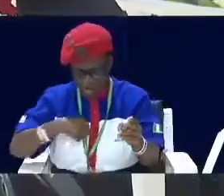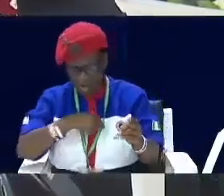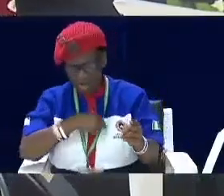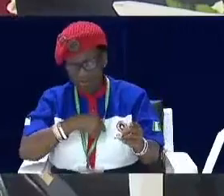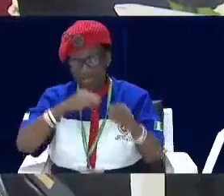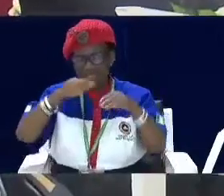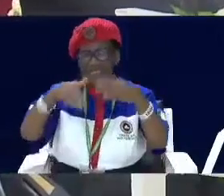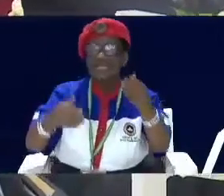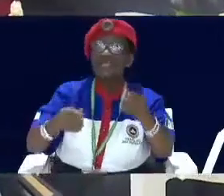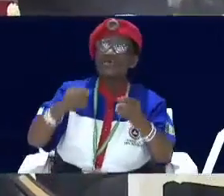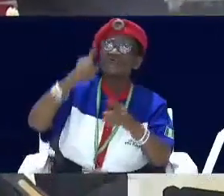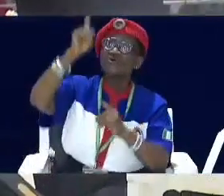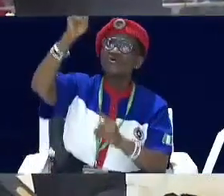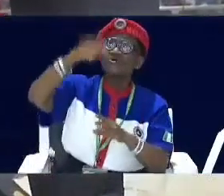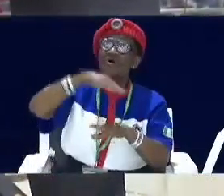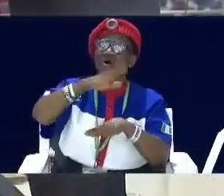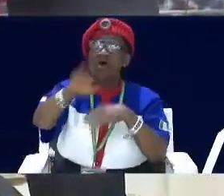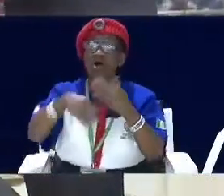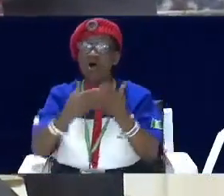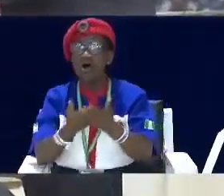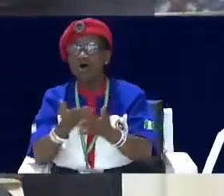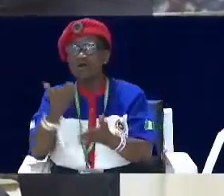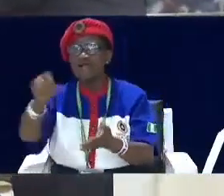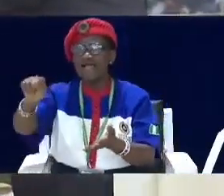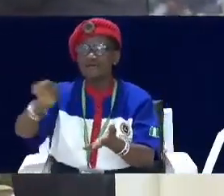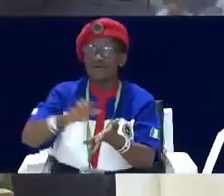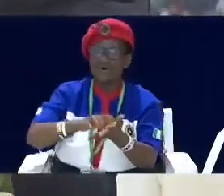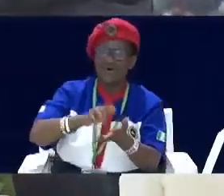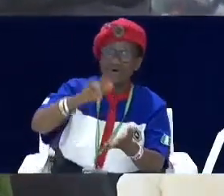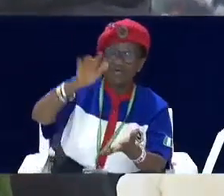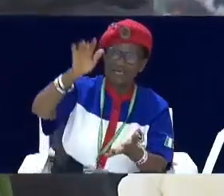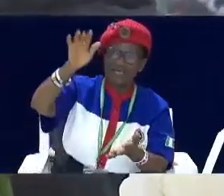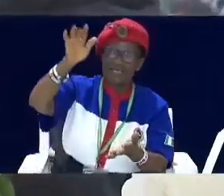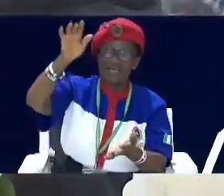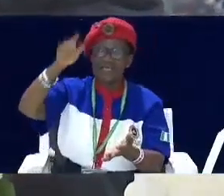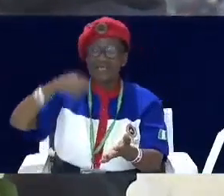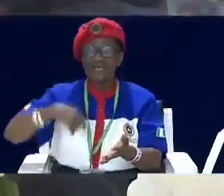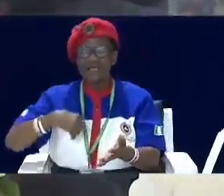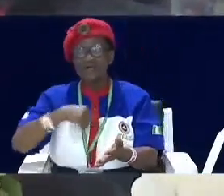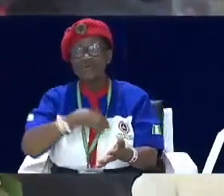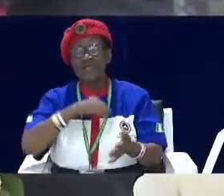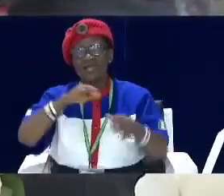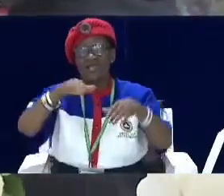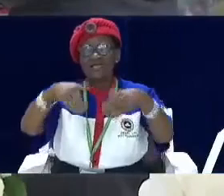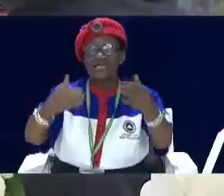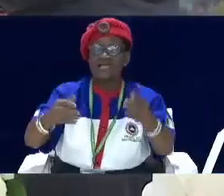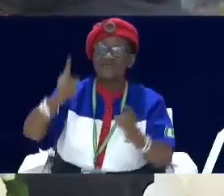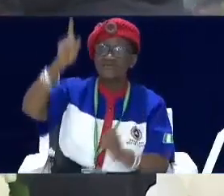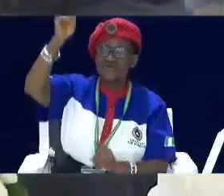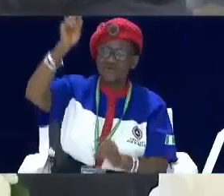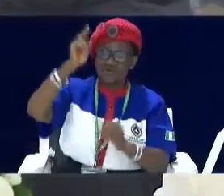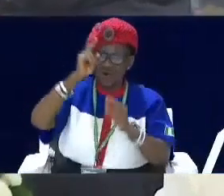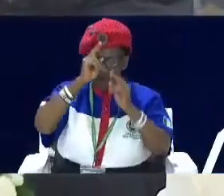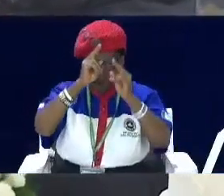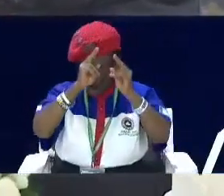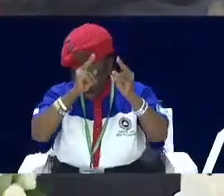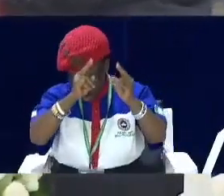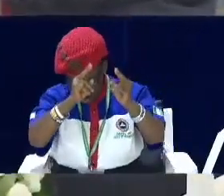honor. We give you all the glory. We give you